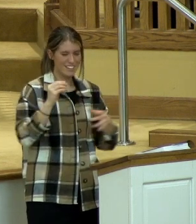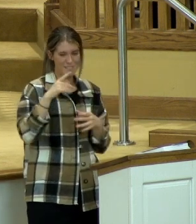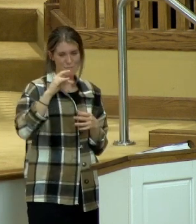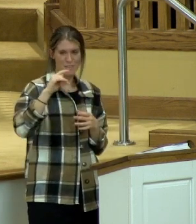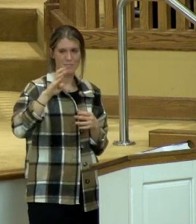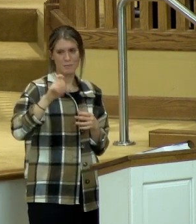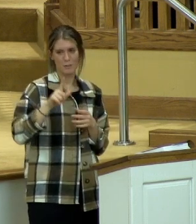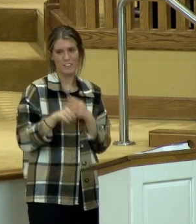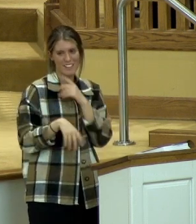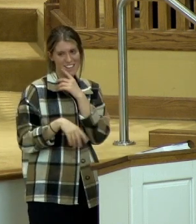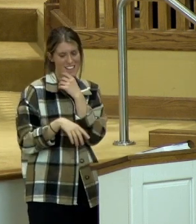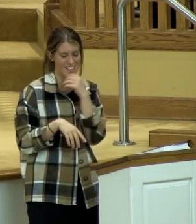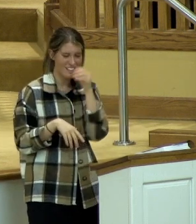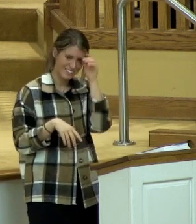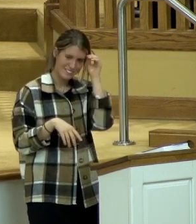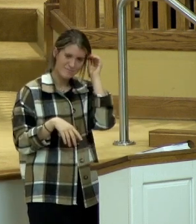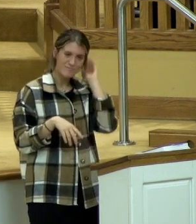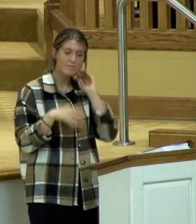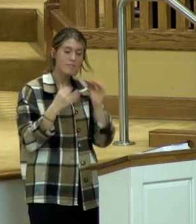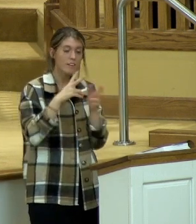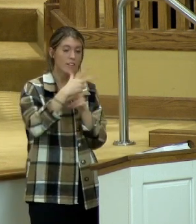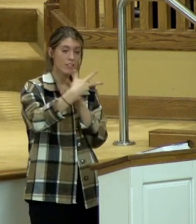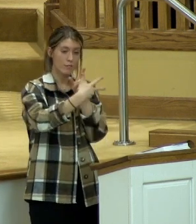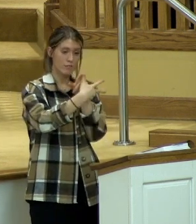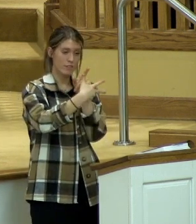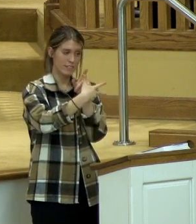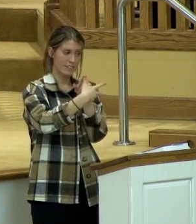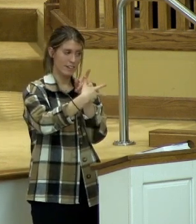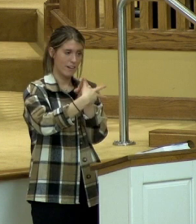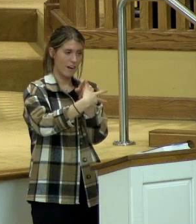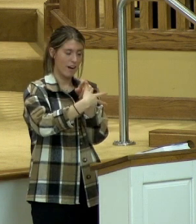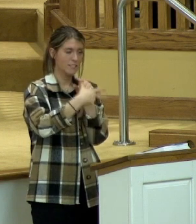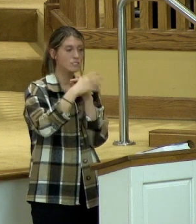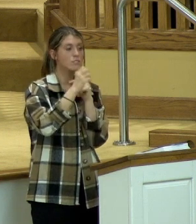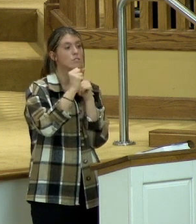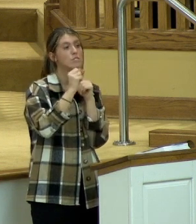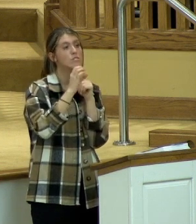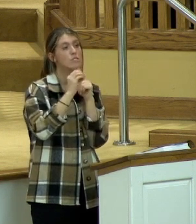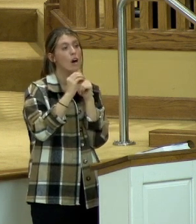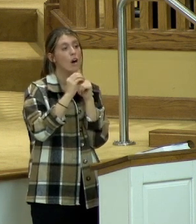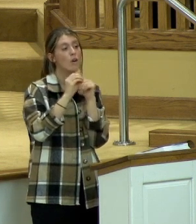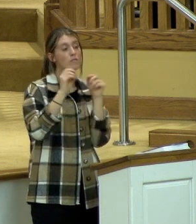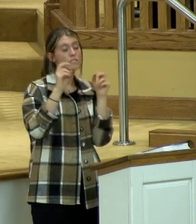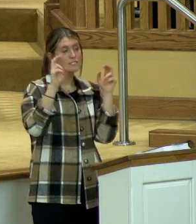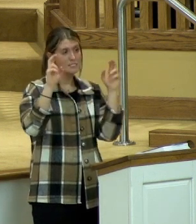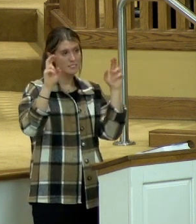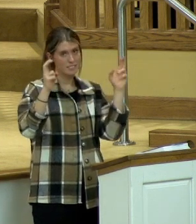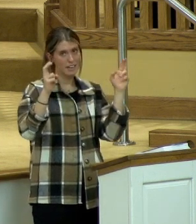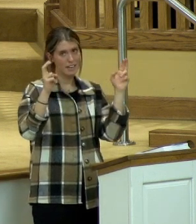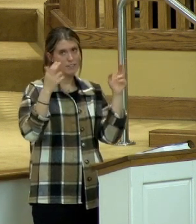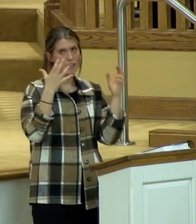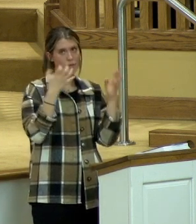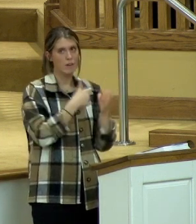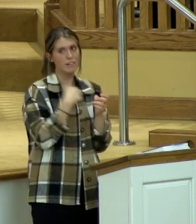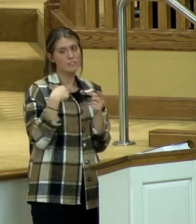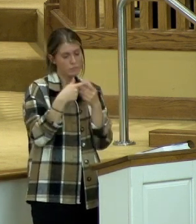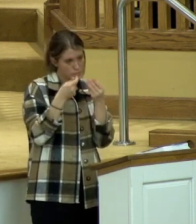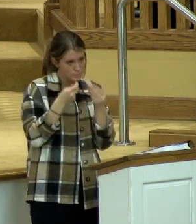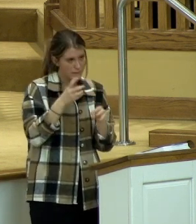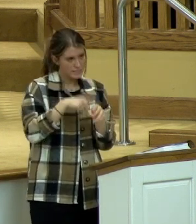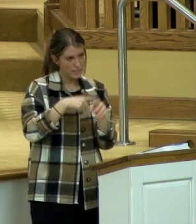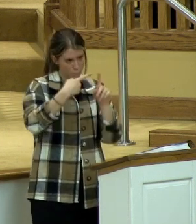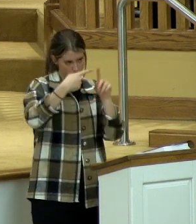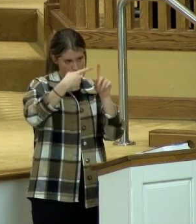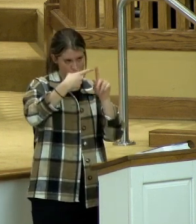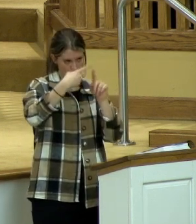All right. Anyway. Now, number three. This is the one about. So, that leads to the title of the message. And I wanted us to spend time on those one and